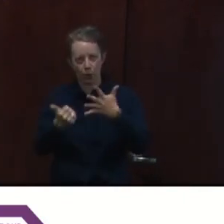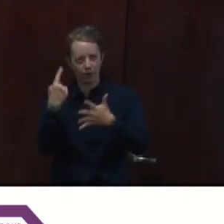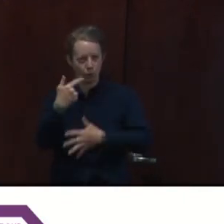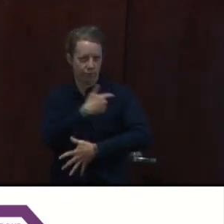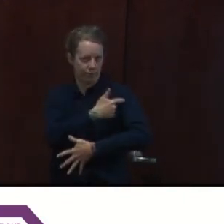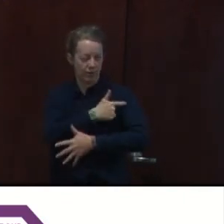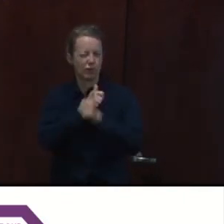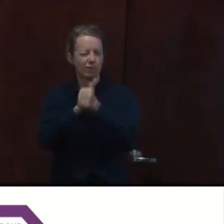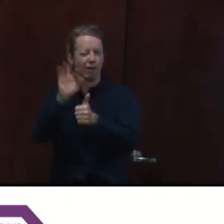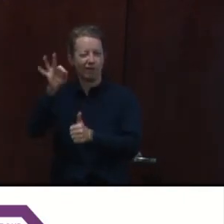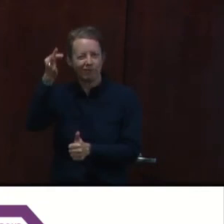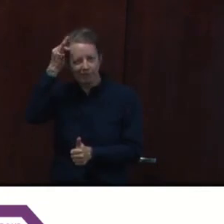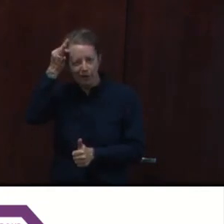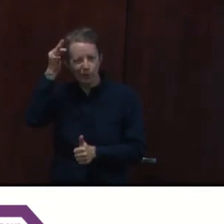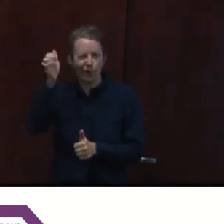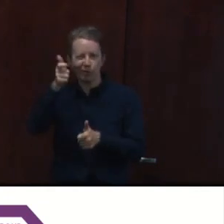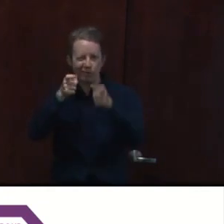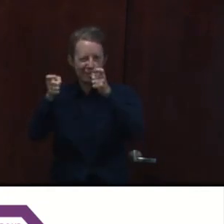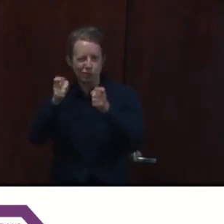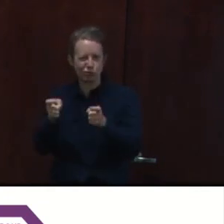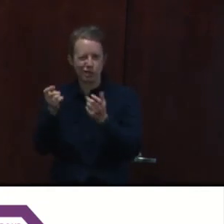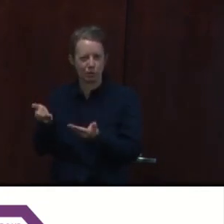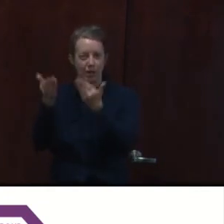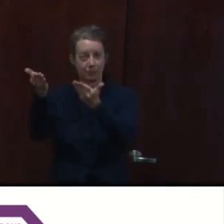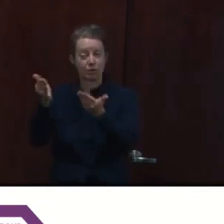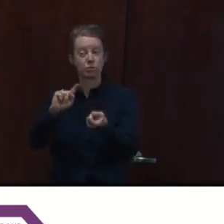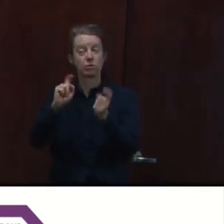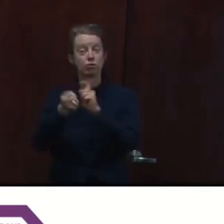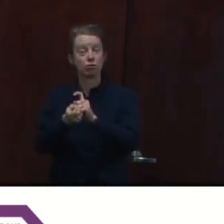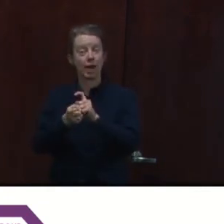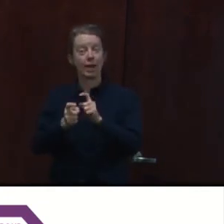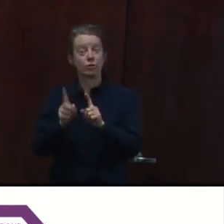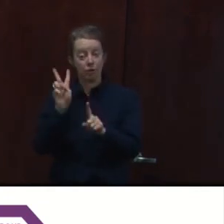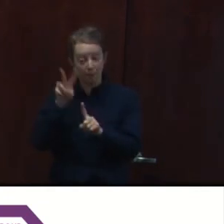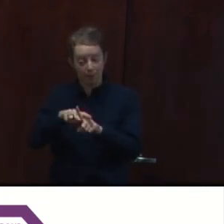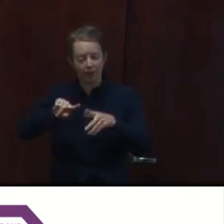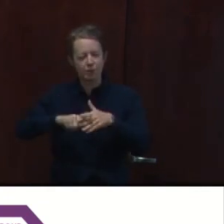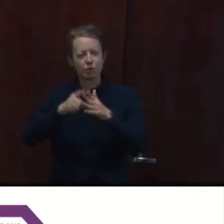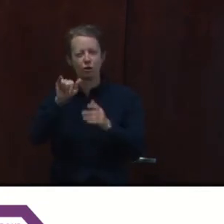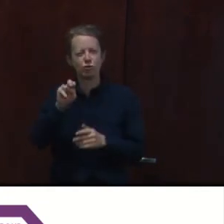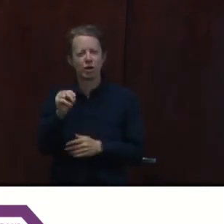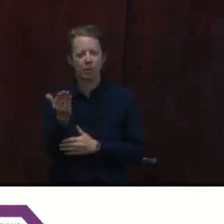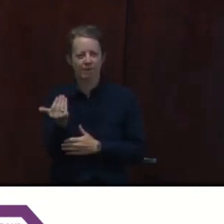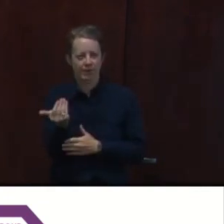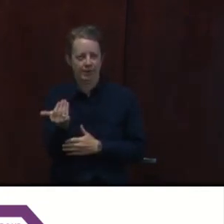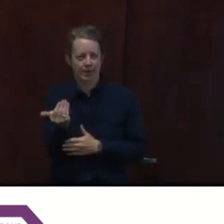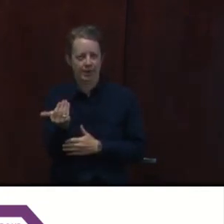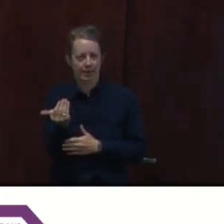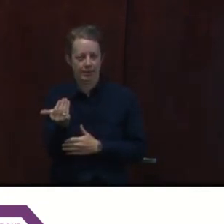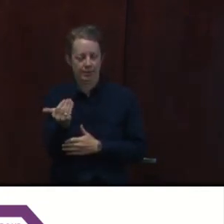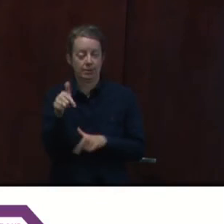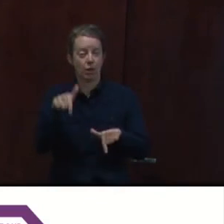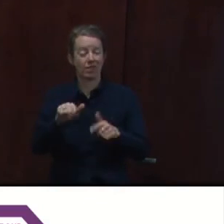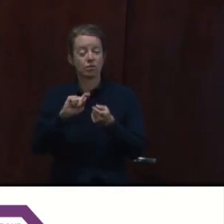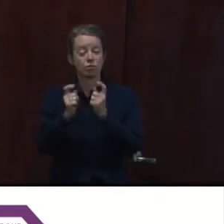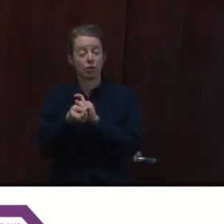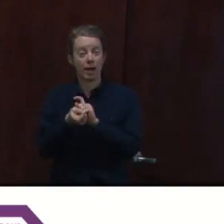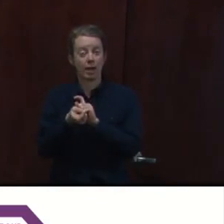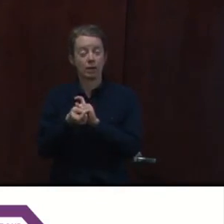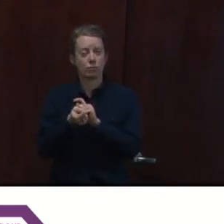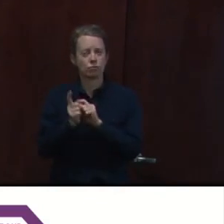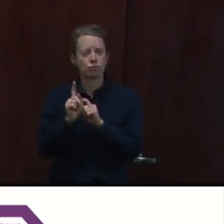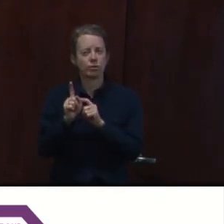administration recommendations. This change went into effect January 15th. This change did come